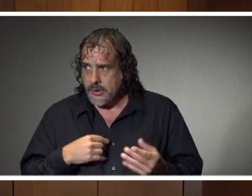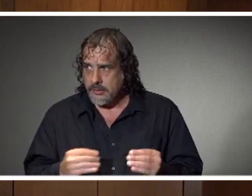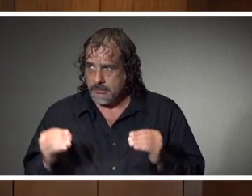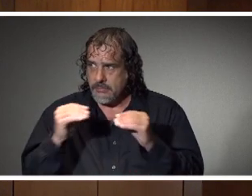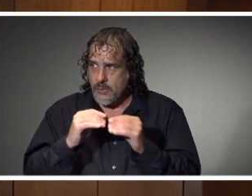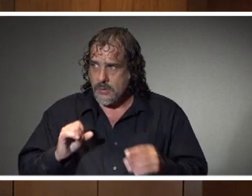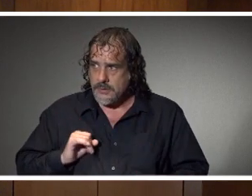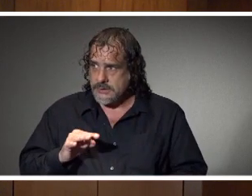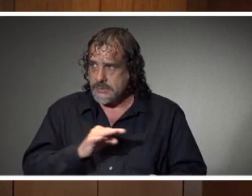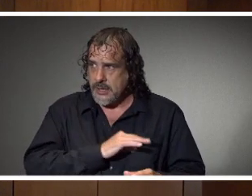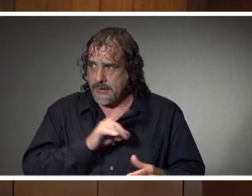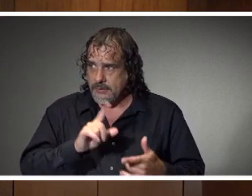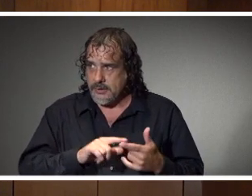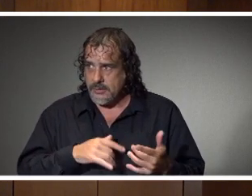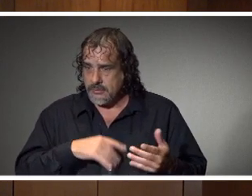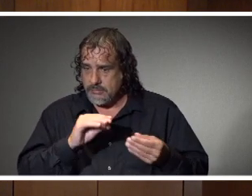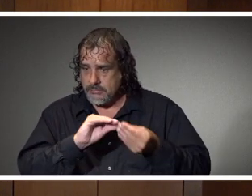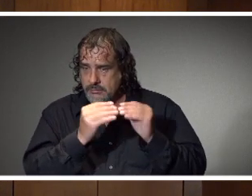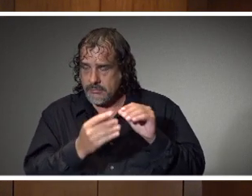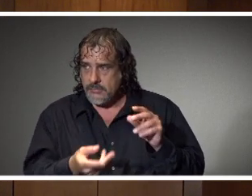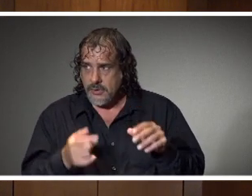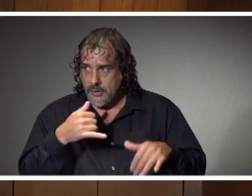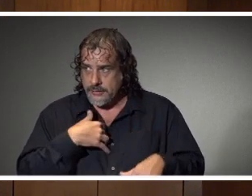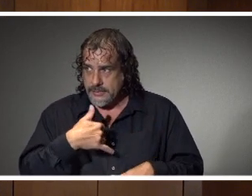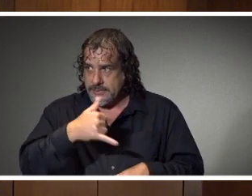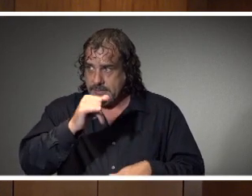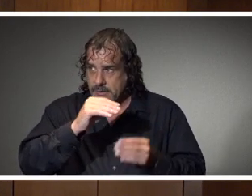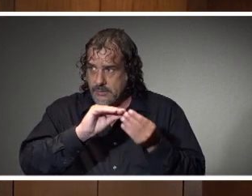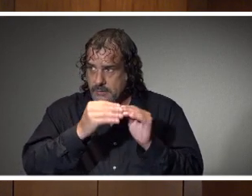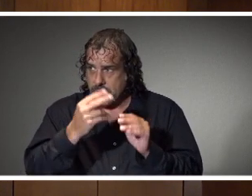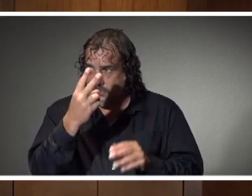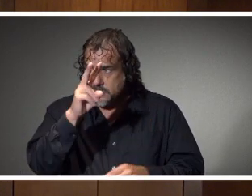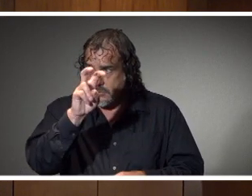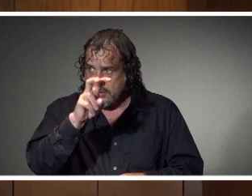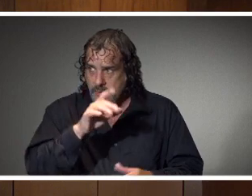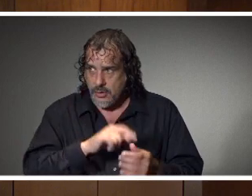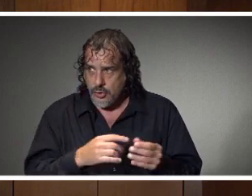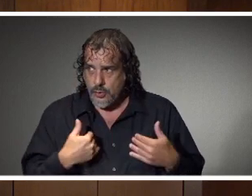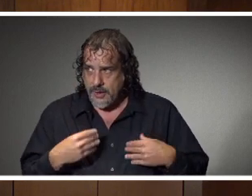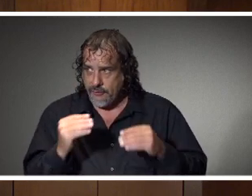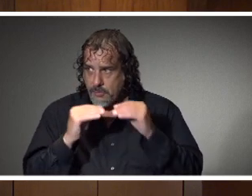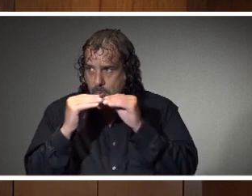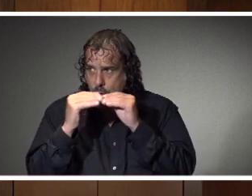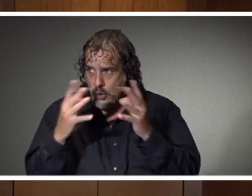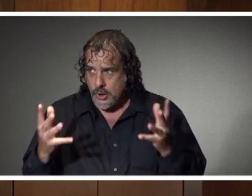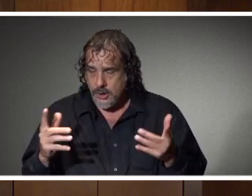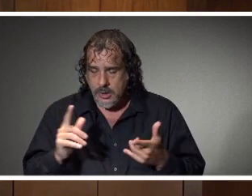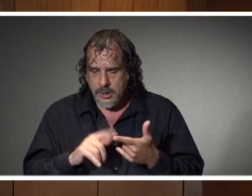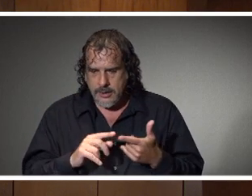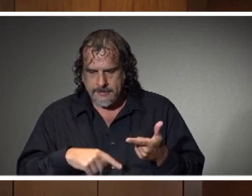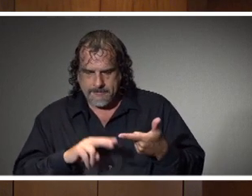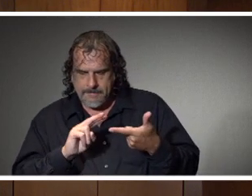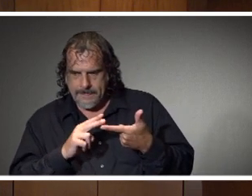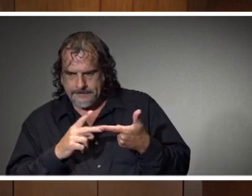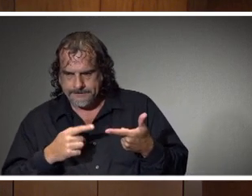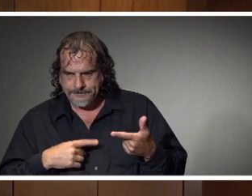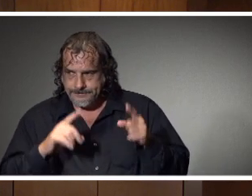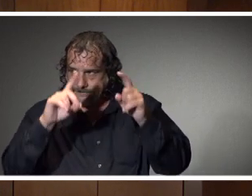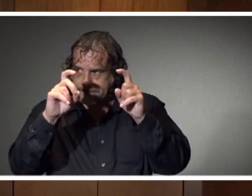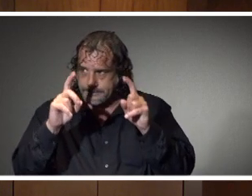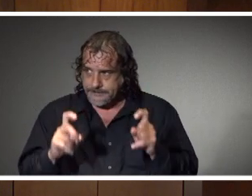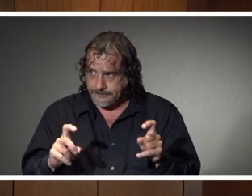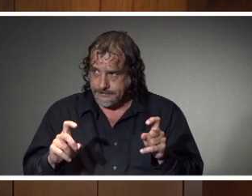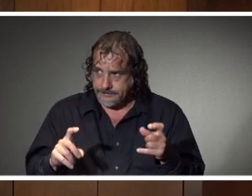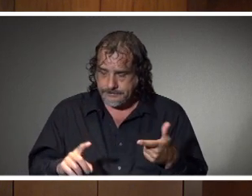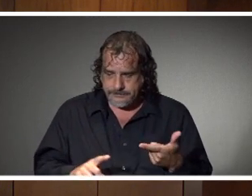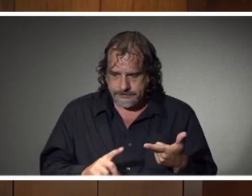updated. Or if 200 is still a good number. And secondly, I was wondering about testing